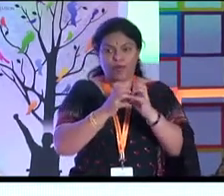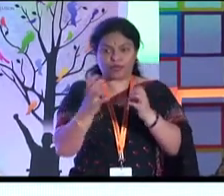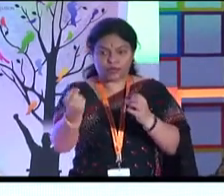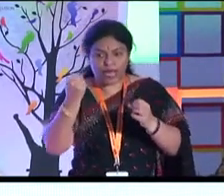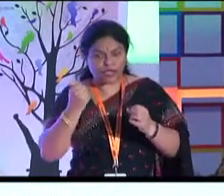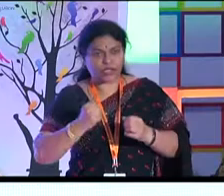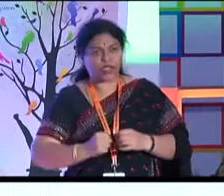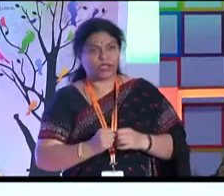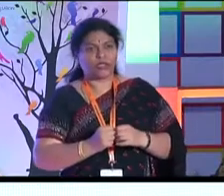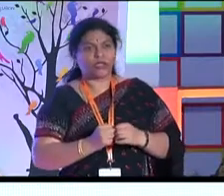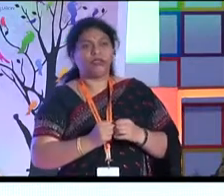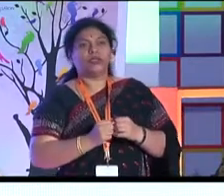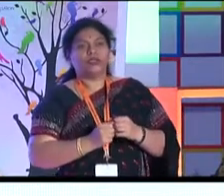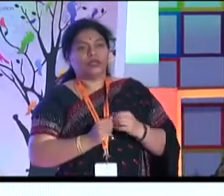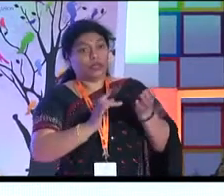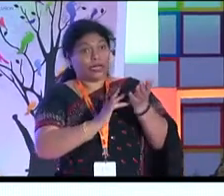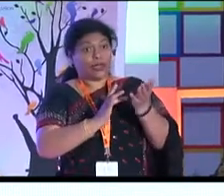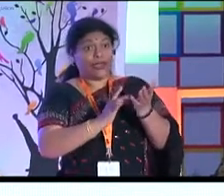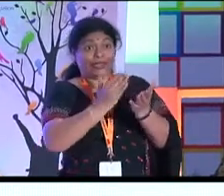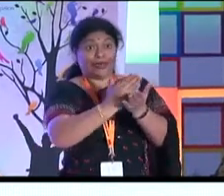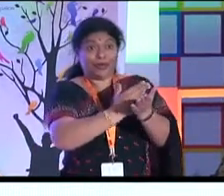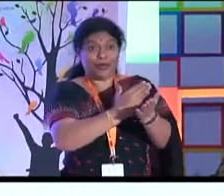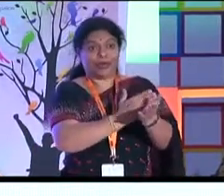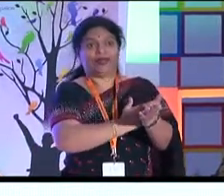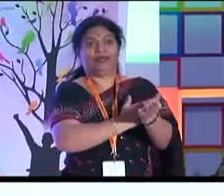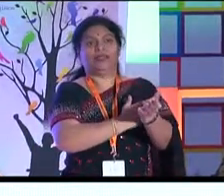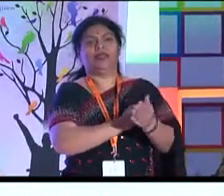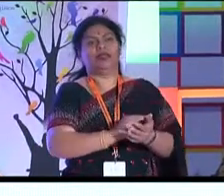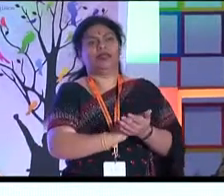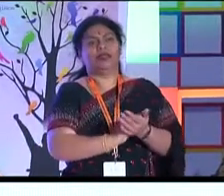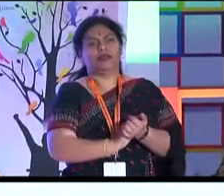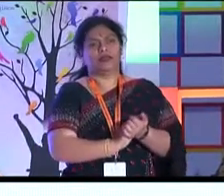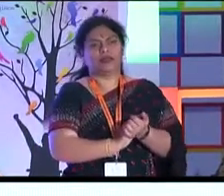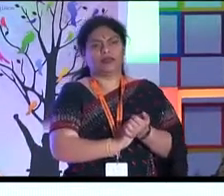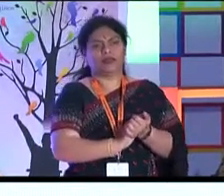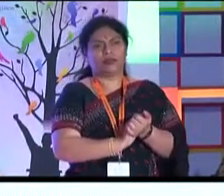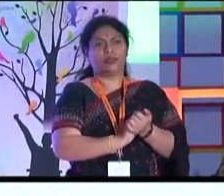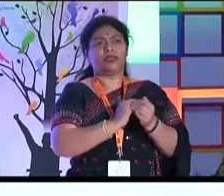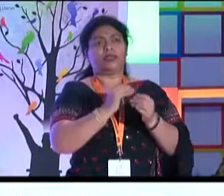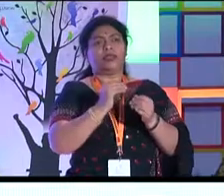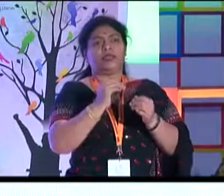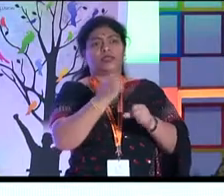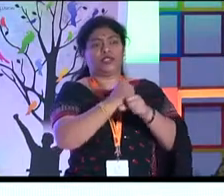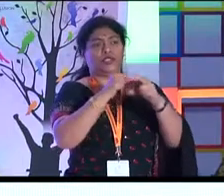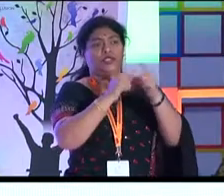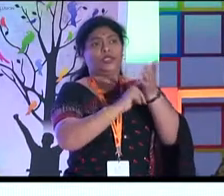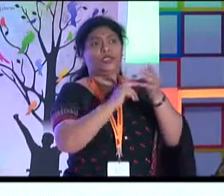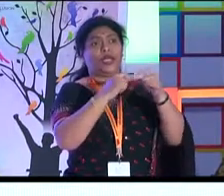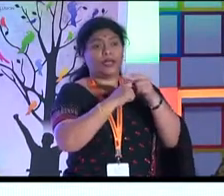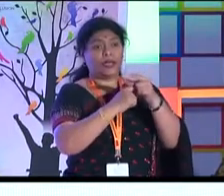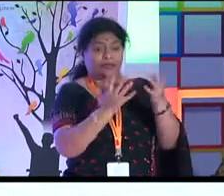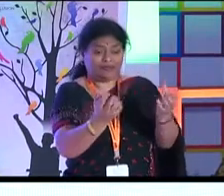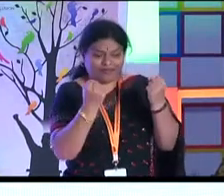the technological advances that happened in gene sequencing,